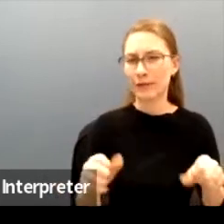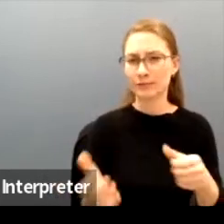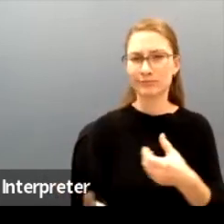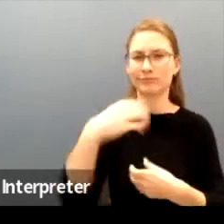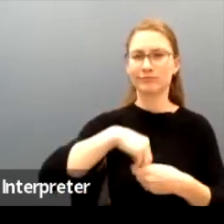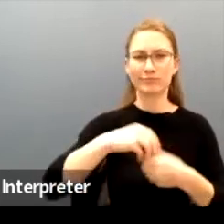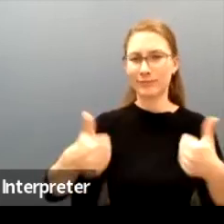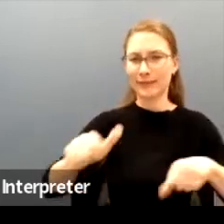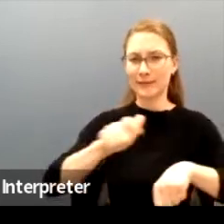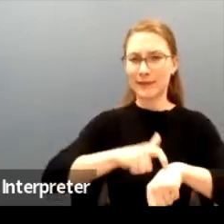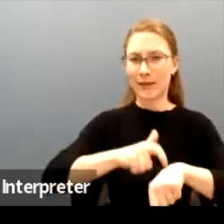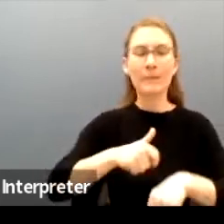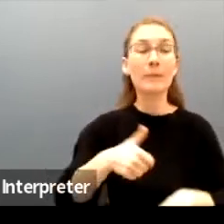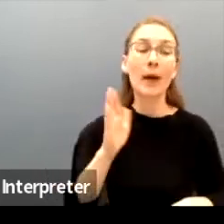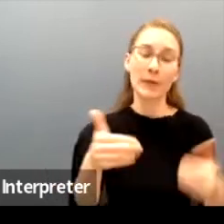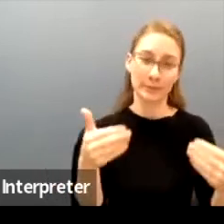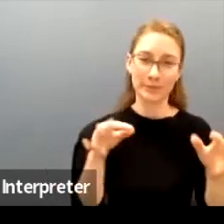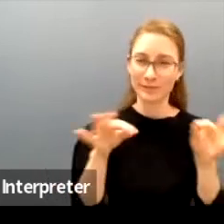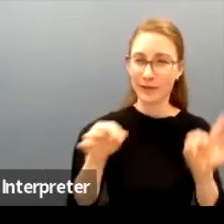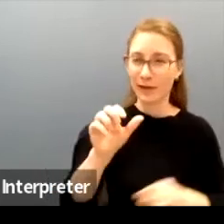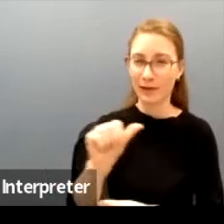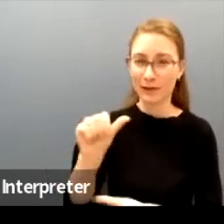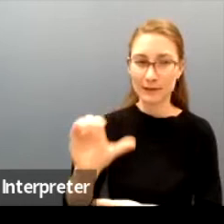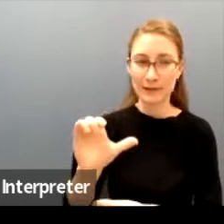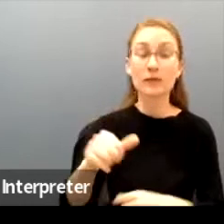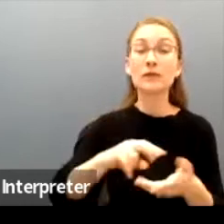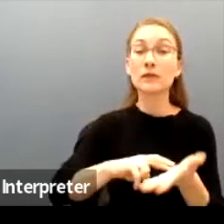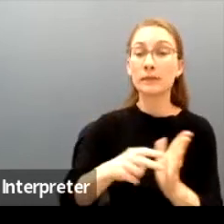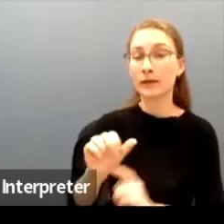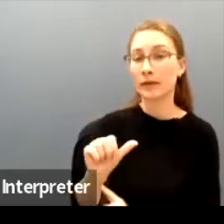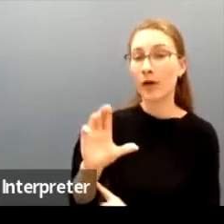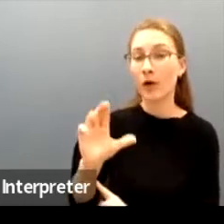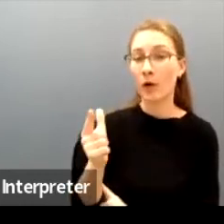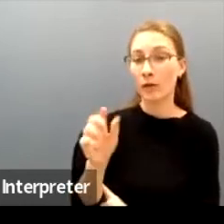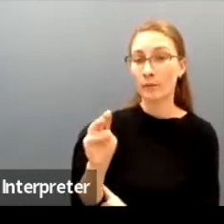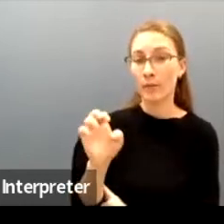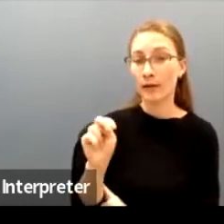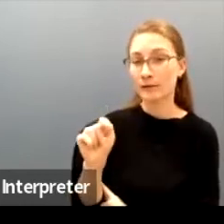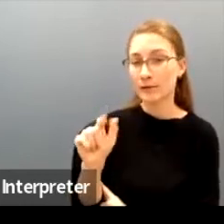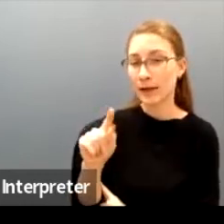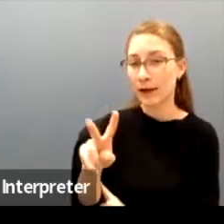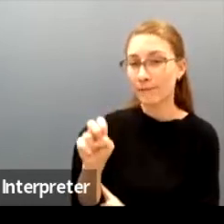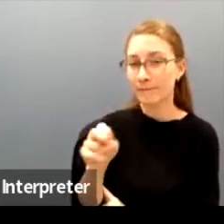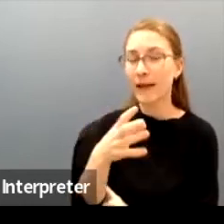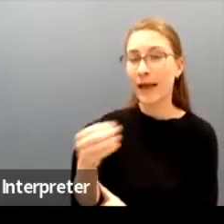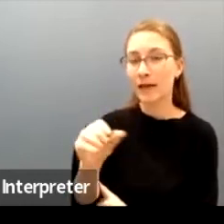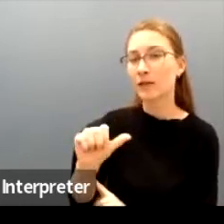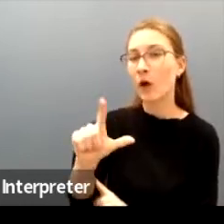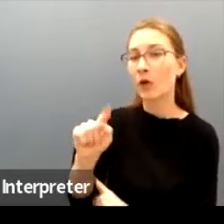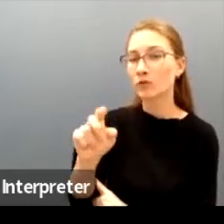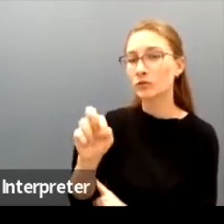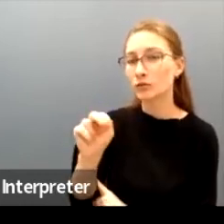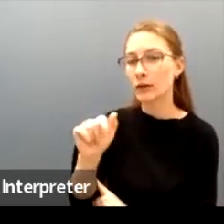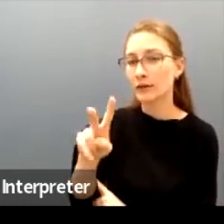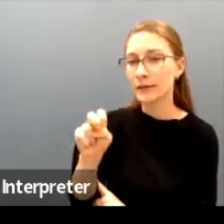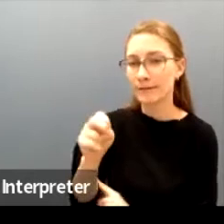what AAC is. AAC stands for Augmentative and Alternative Communication. I really like to think of it as just